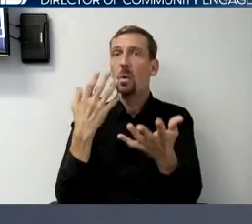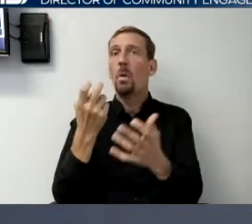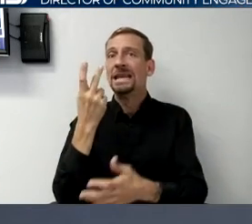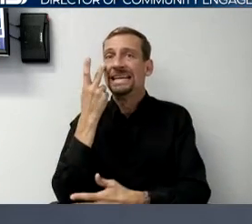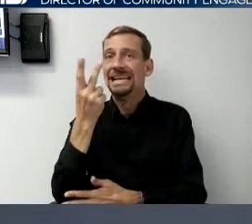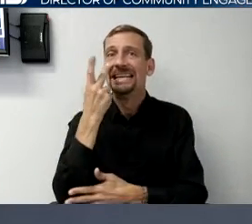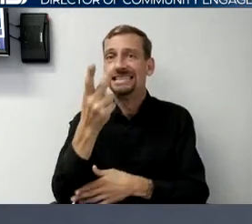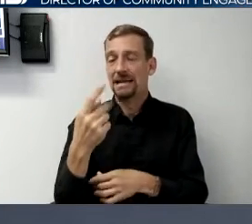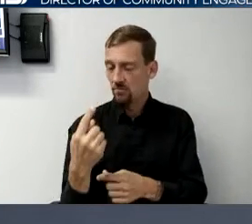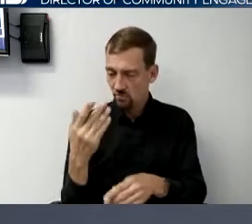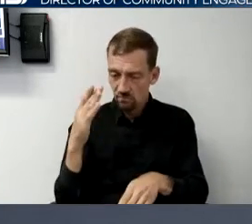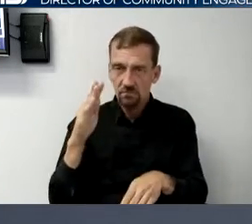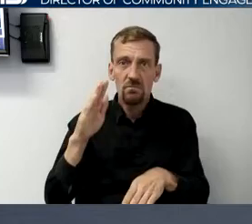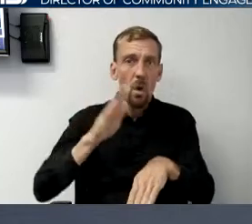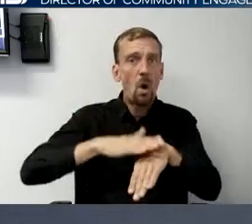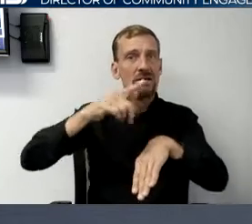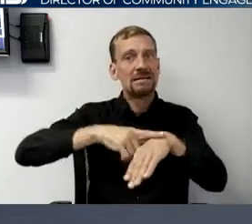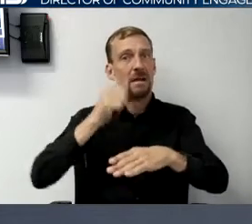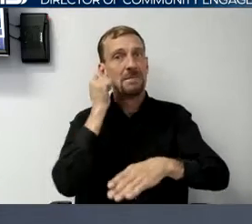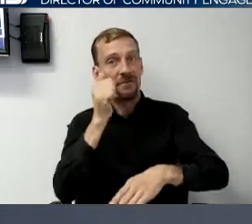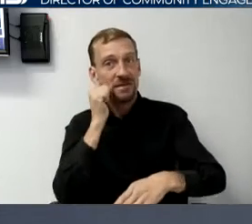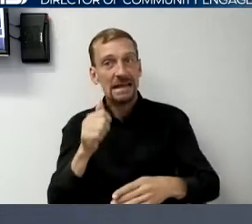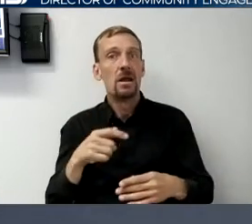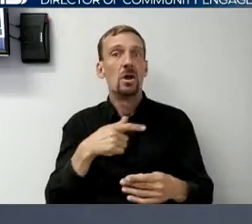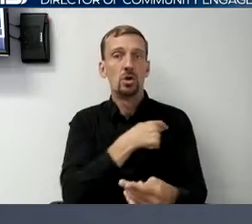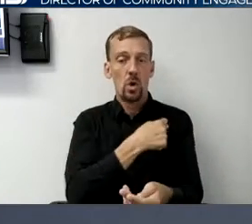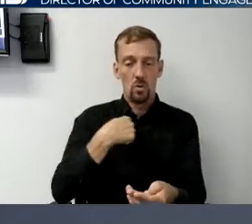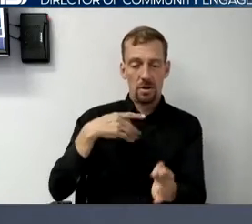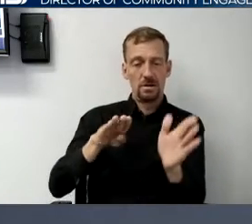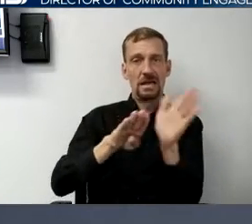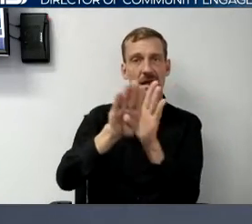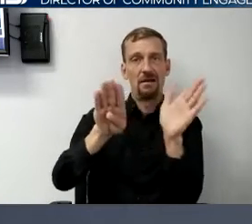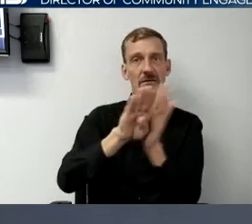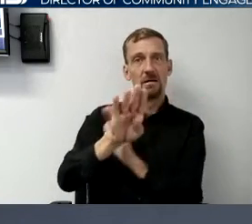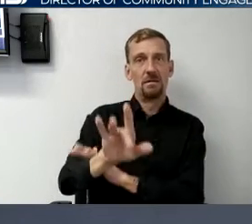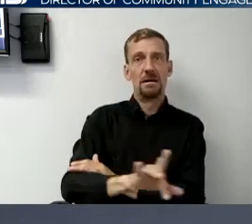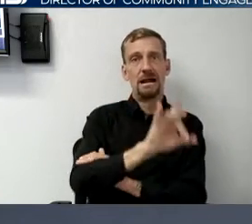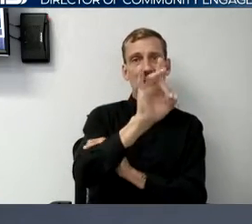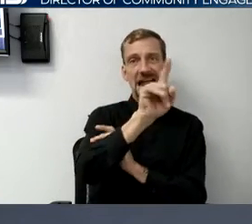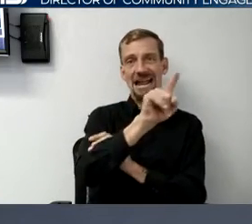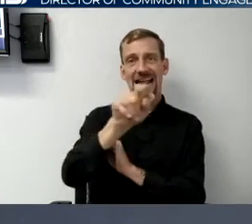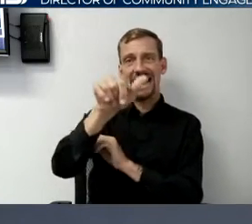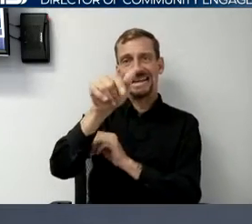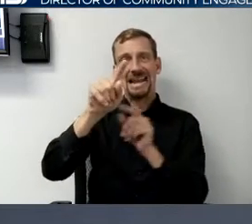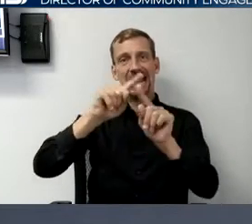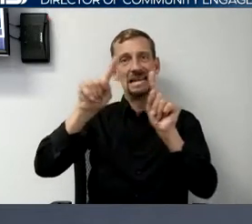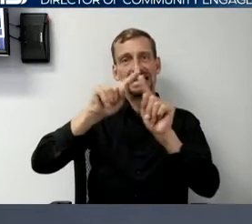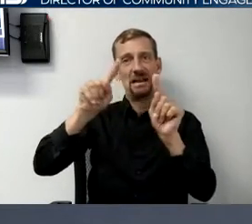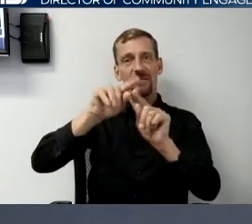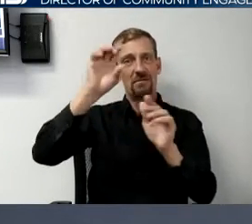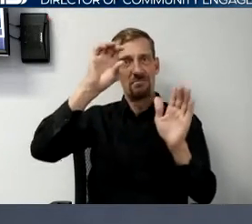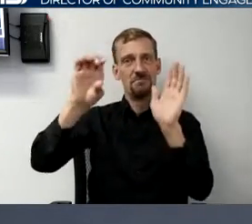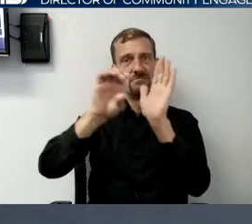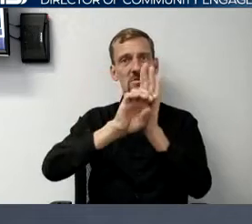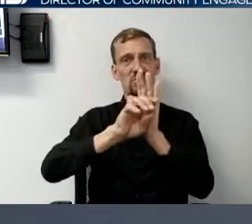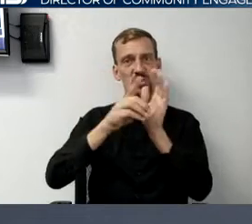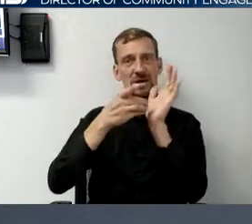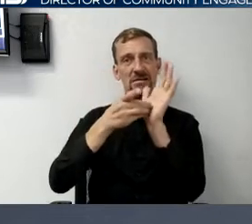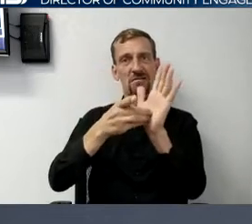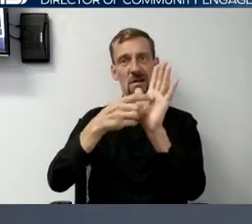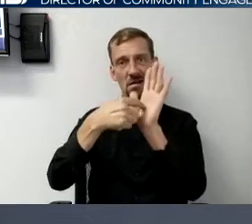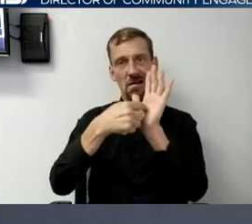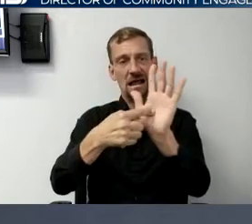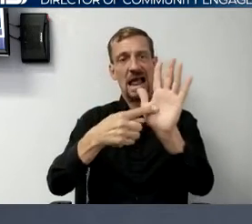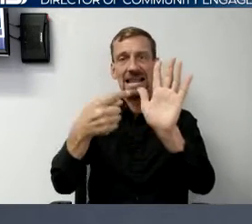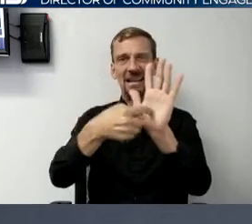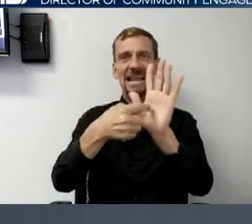more real-time basis. And so we've developed about 8 or 10 different graphical displays that give you the